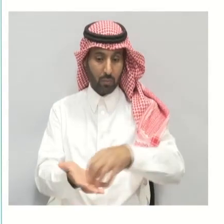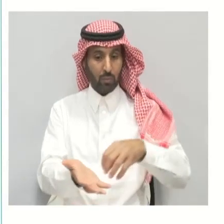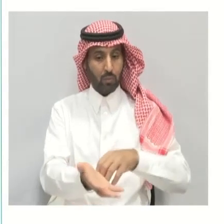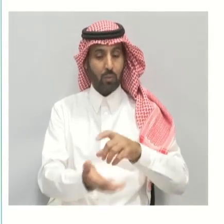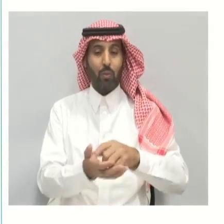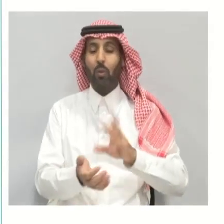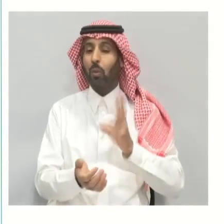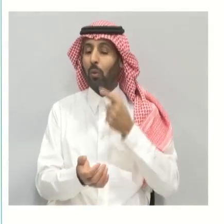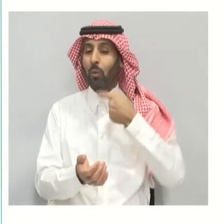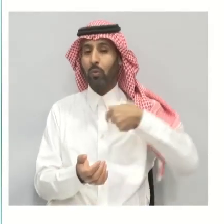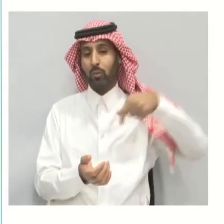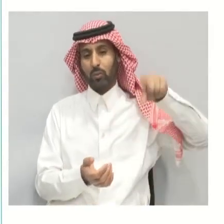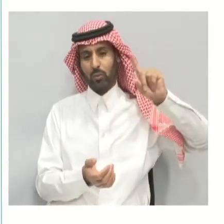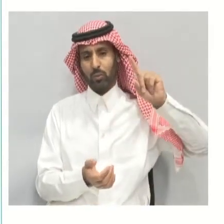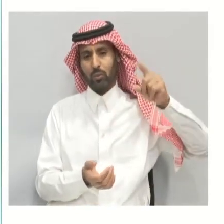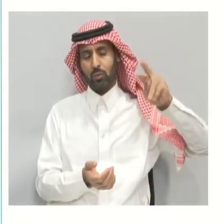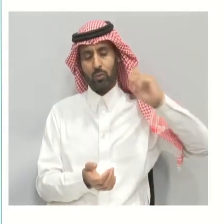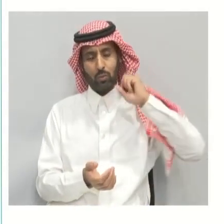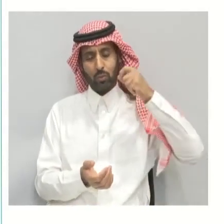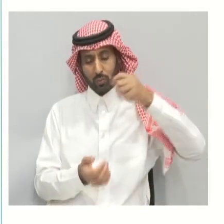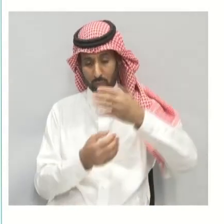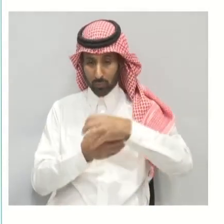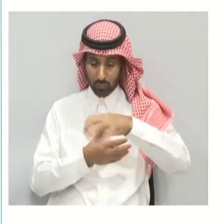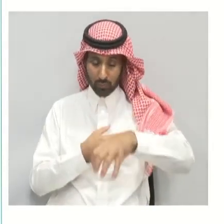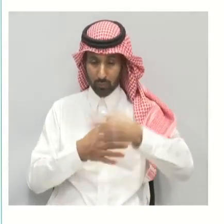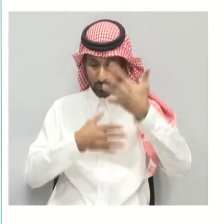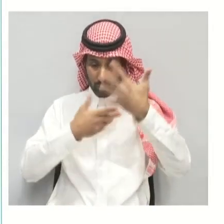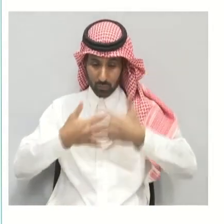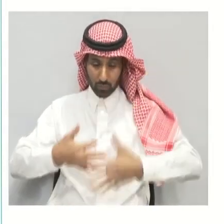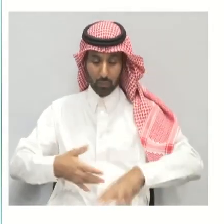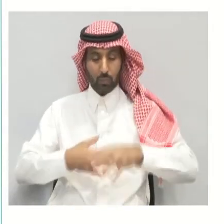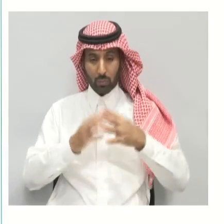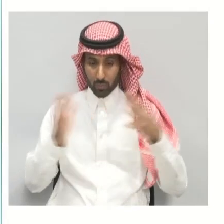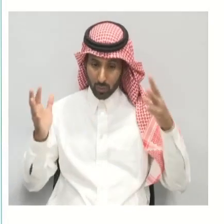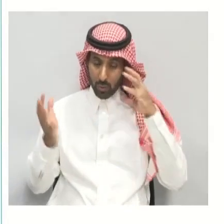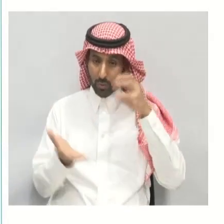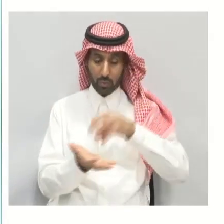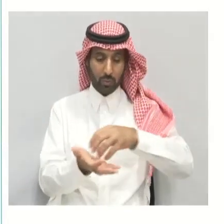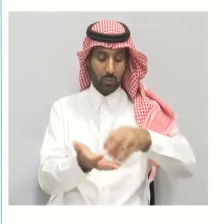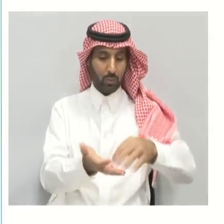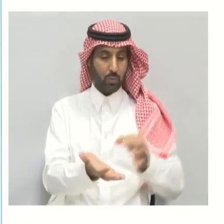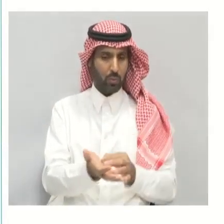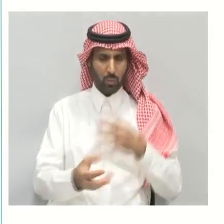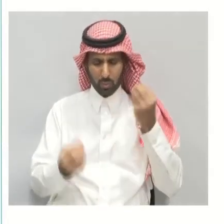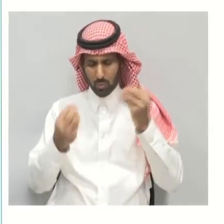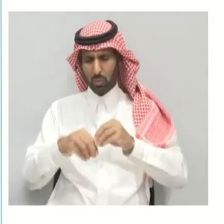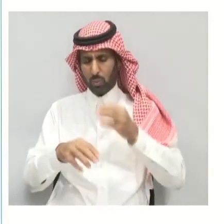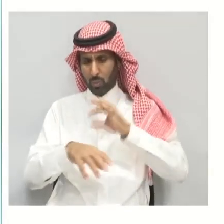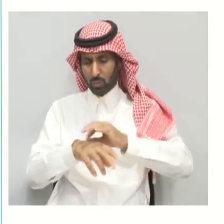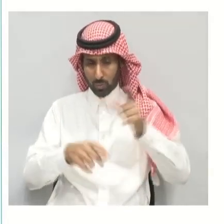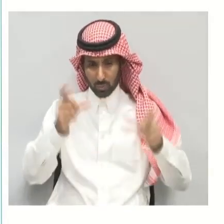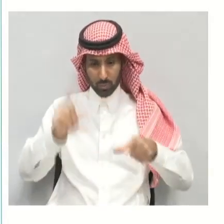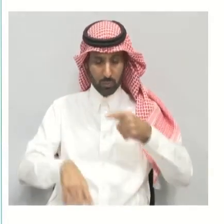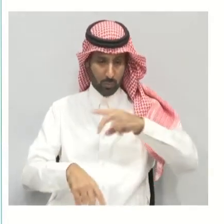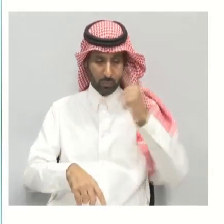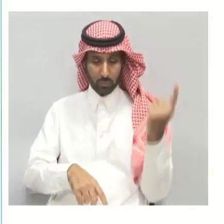of Foz do Iguazu is near the falls. It is a big town and it's very busy with people